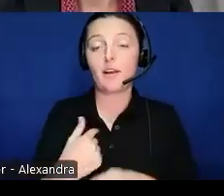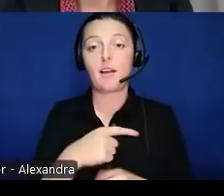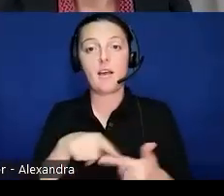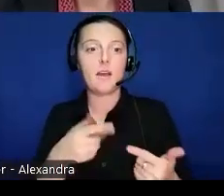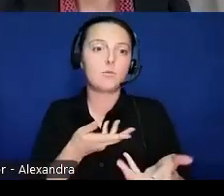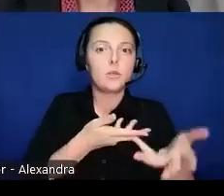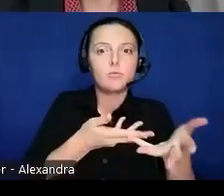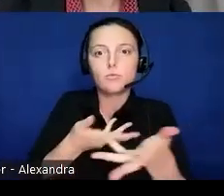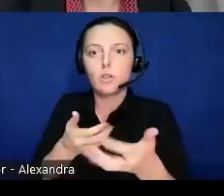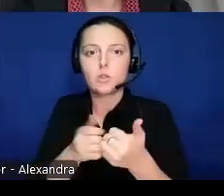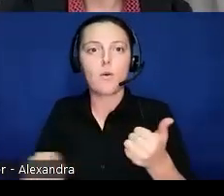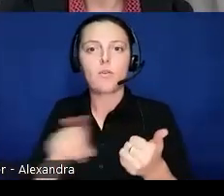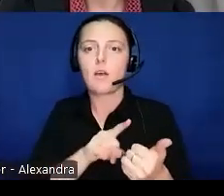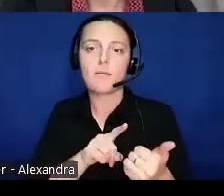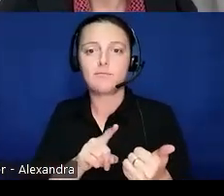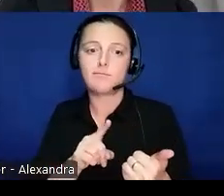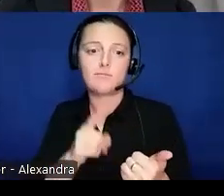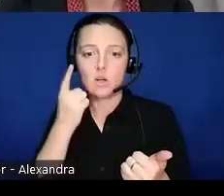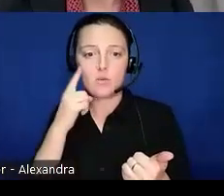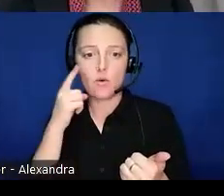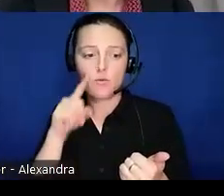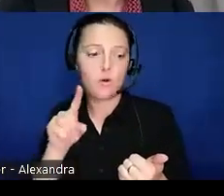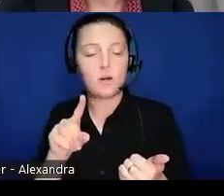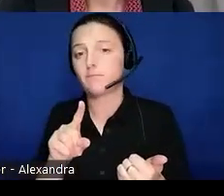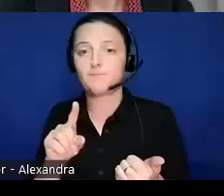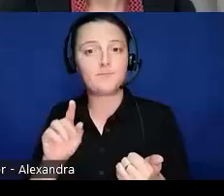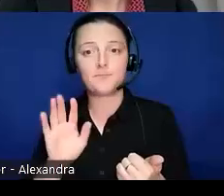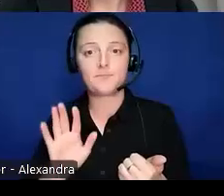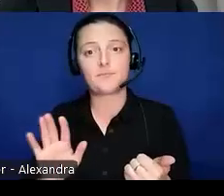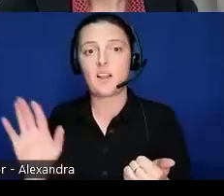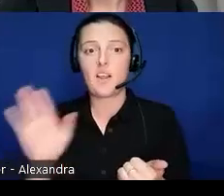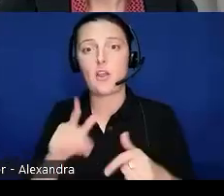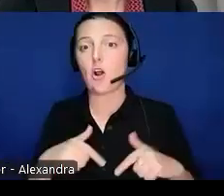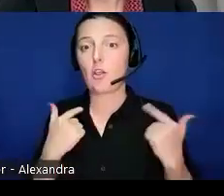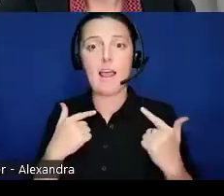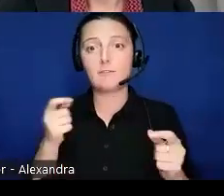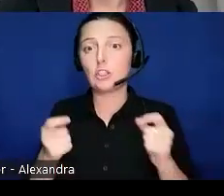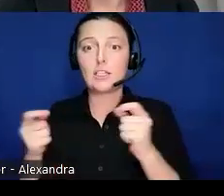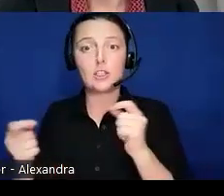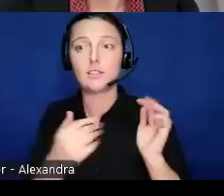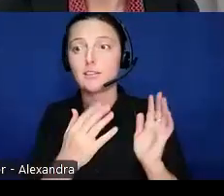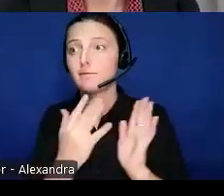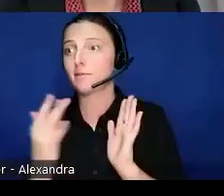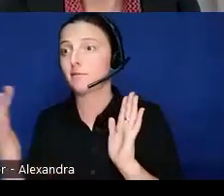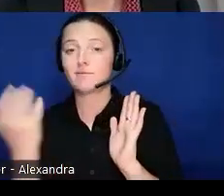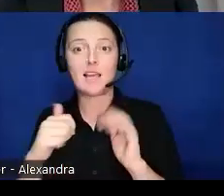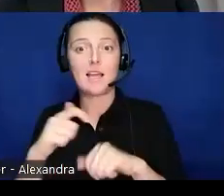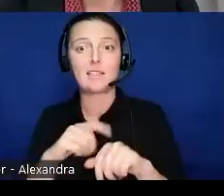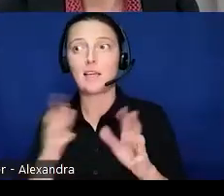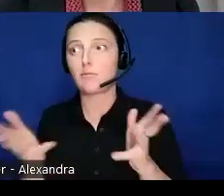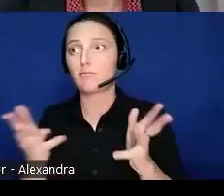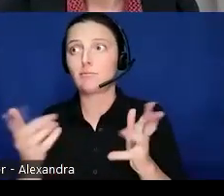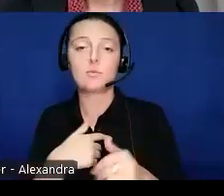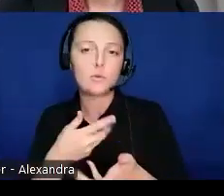whatever point they are in the spectrum of stages of change, and engaging them on their own terms. And this is a picture